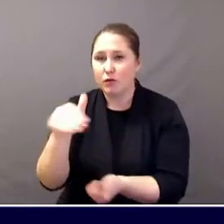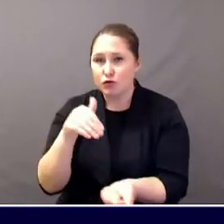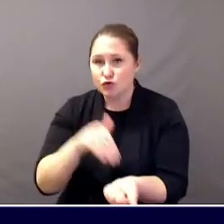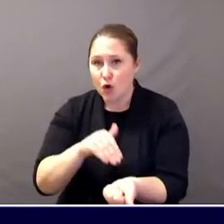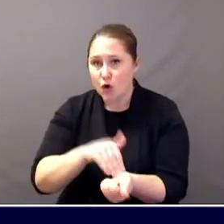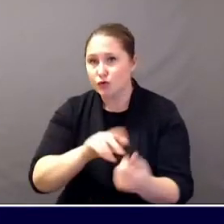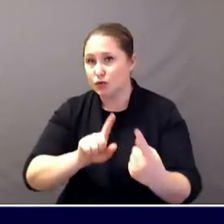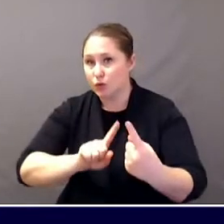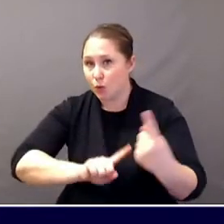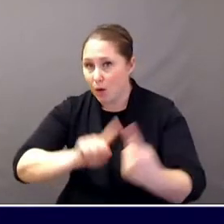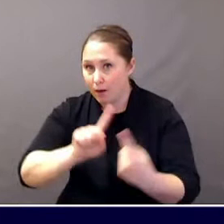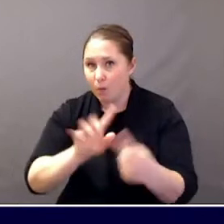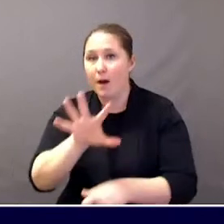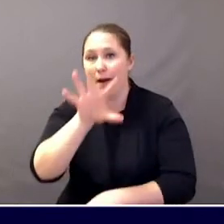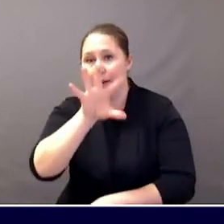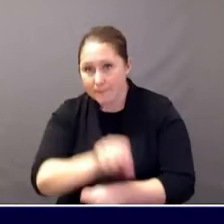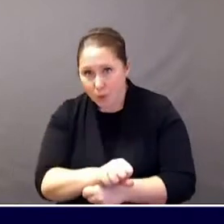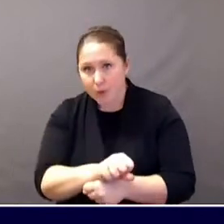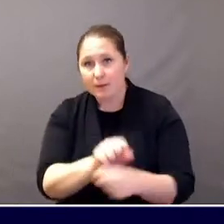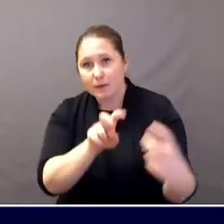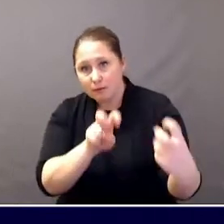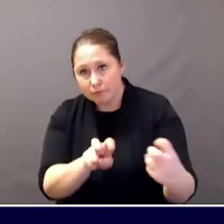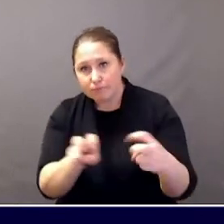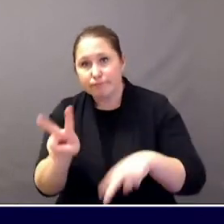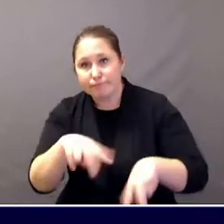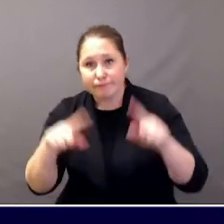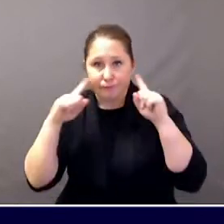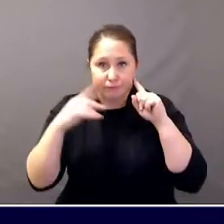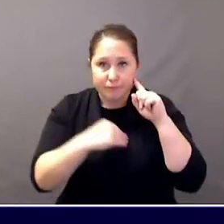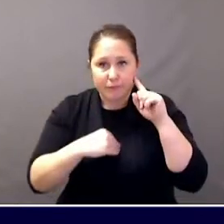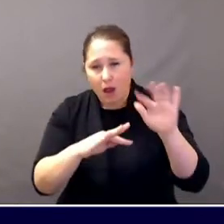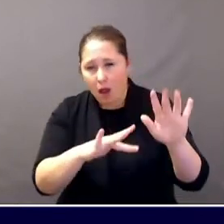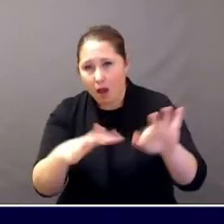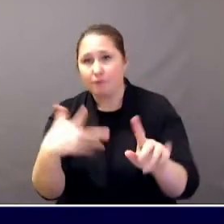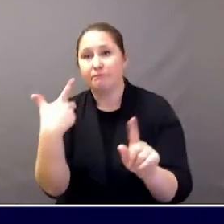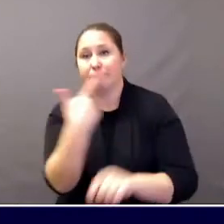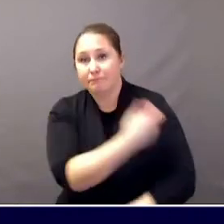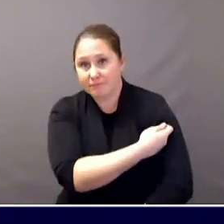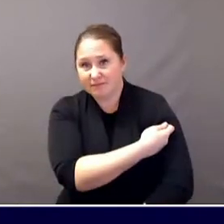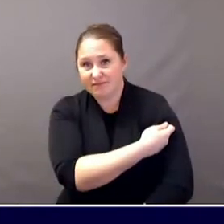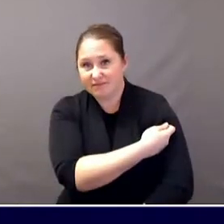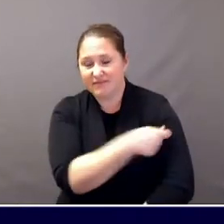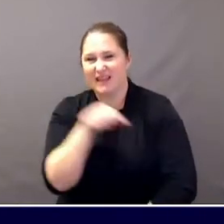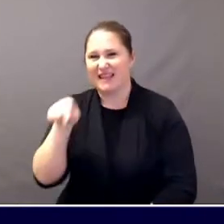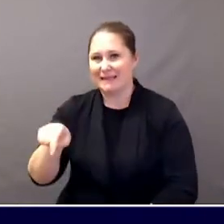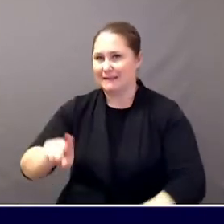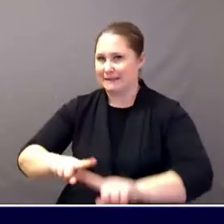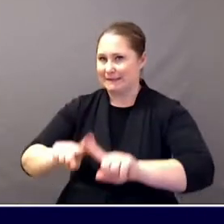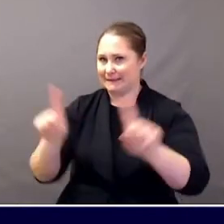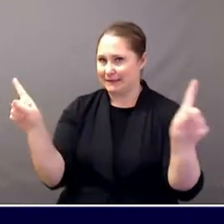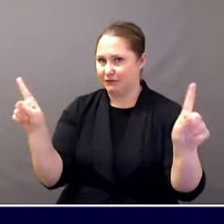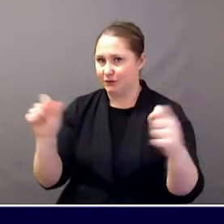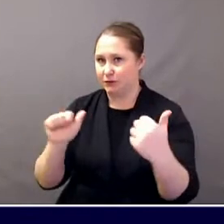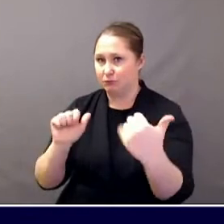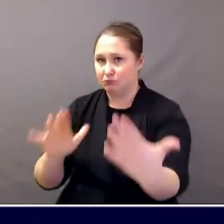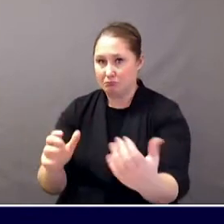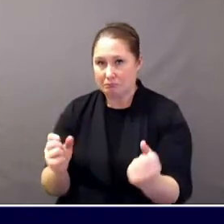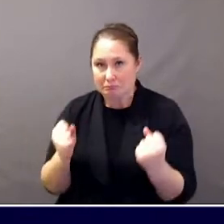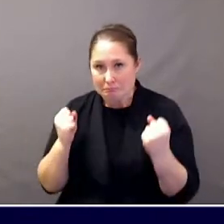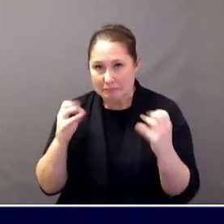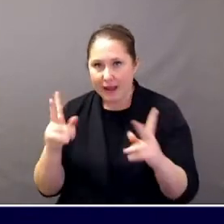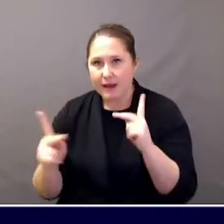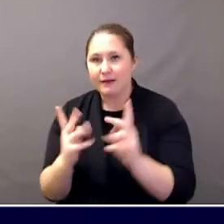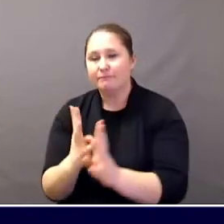one-on-one. But this is more of a mass vaccination effort, depends an awful lot on logistics and on